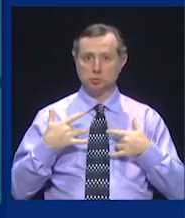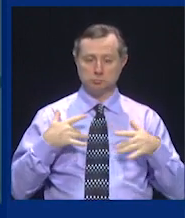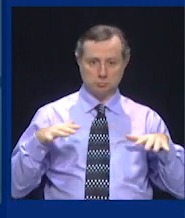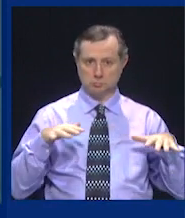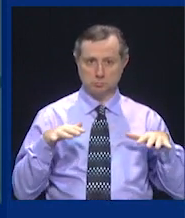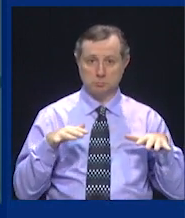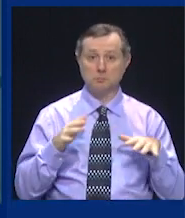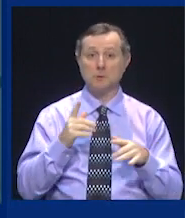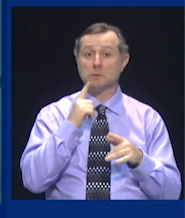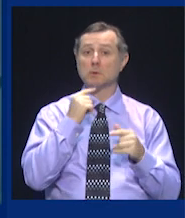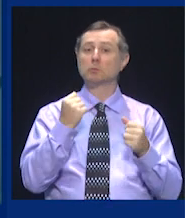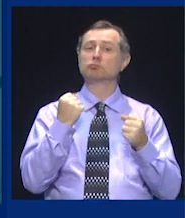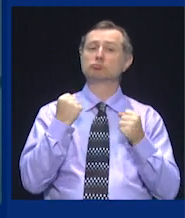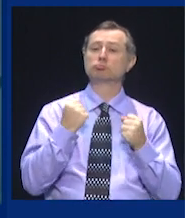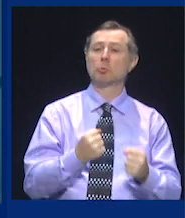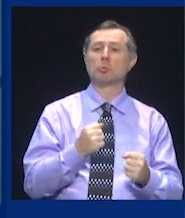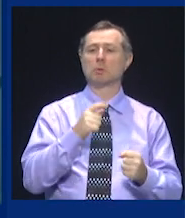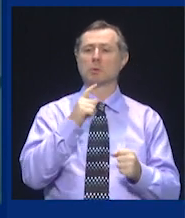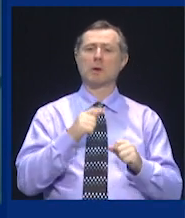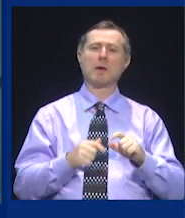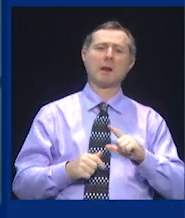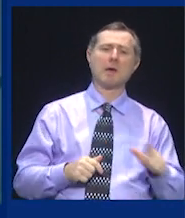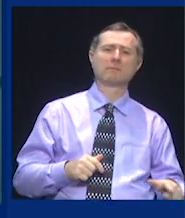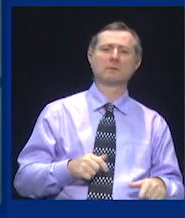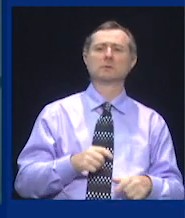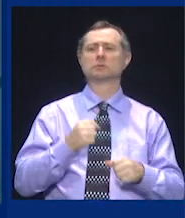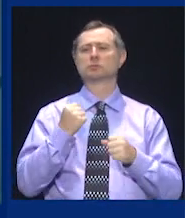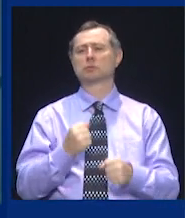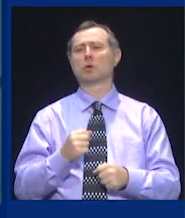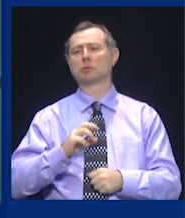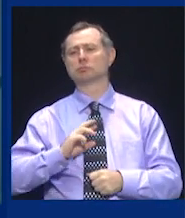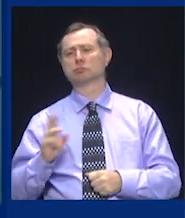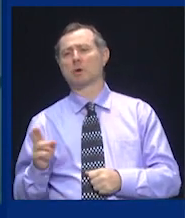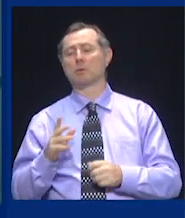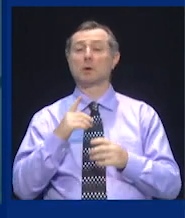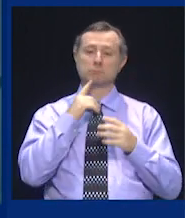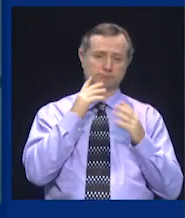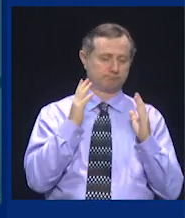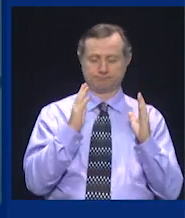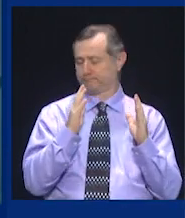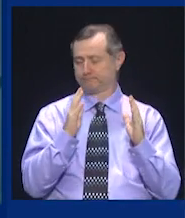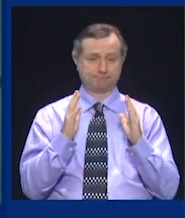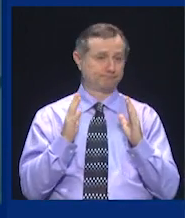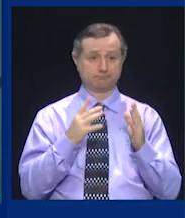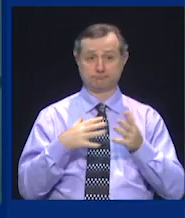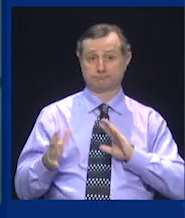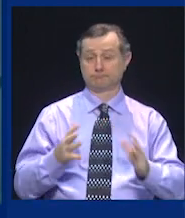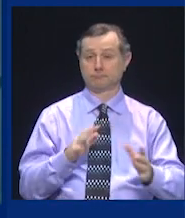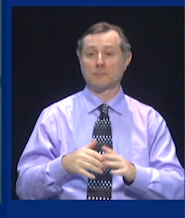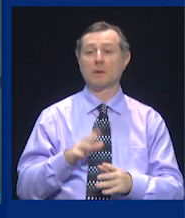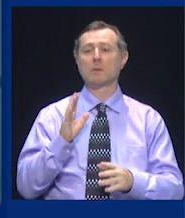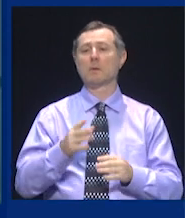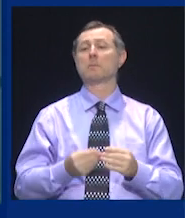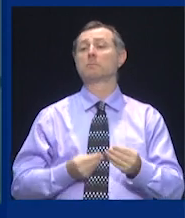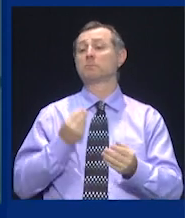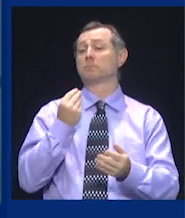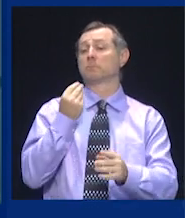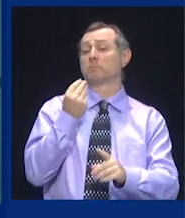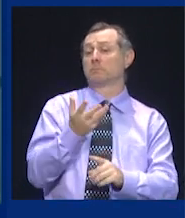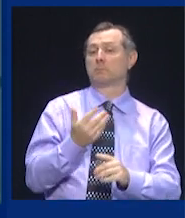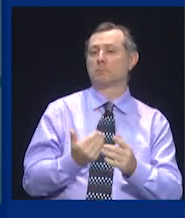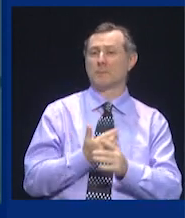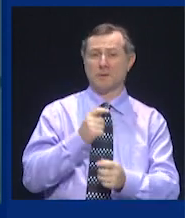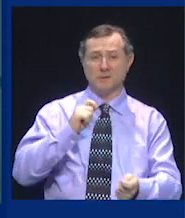right, adds to the confusion. And just the sudden reversal by